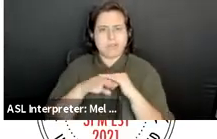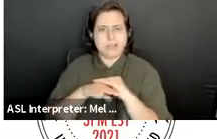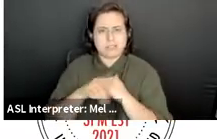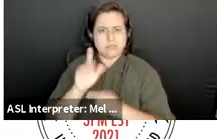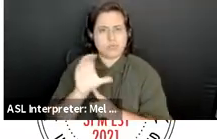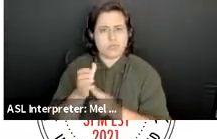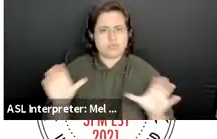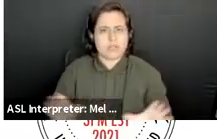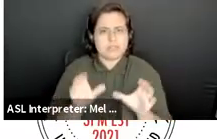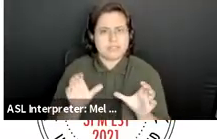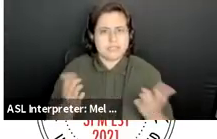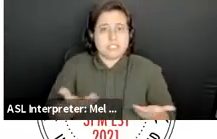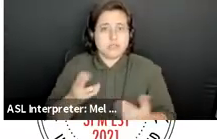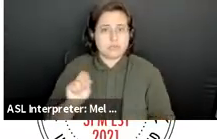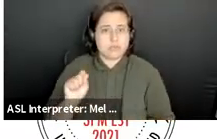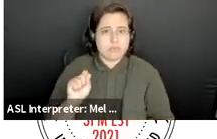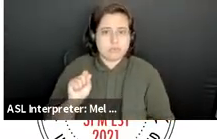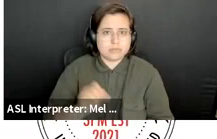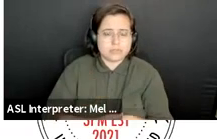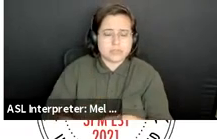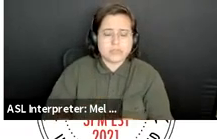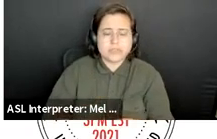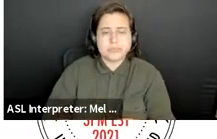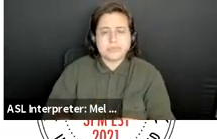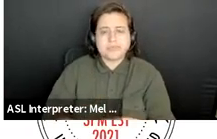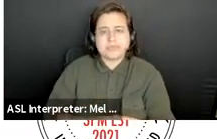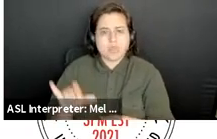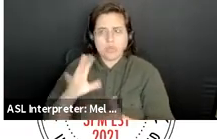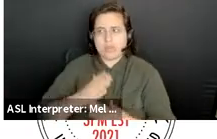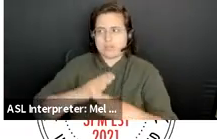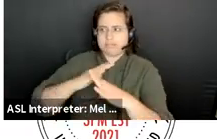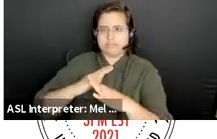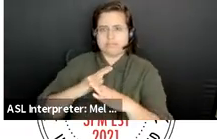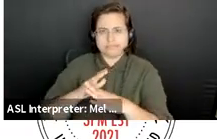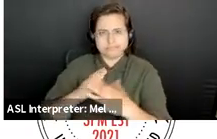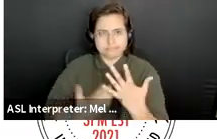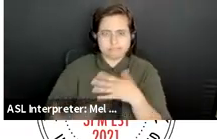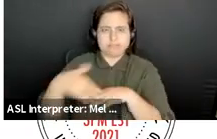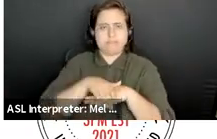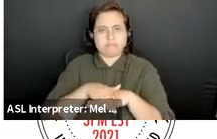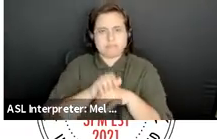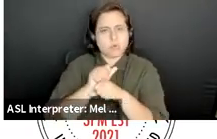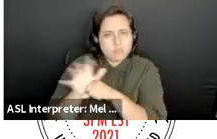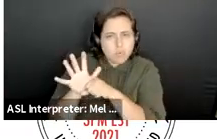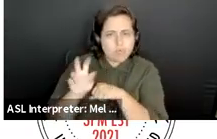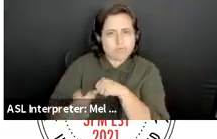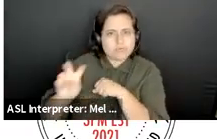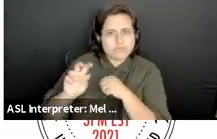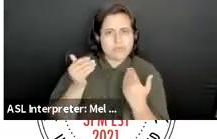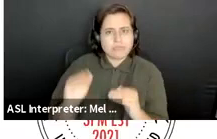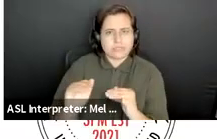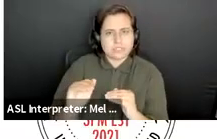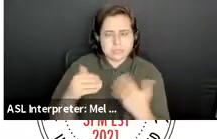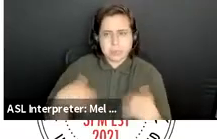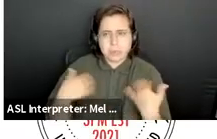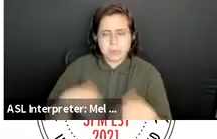cultural activities here in the US. And on top of that, the more recent COVID-19 related travel restrictions